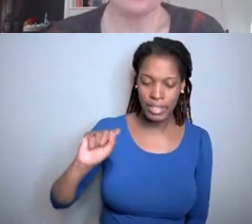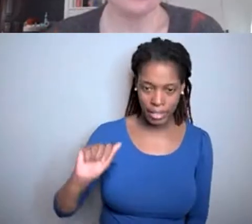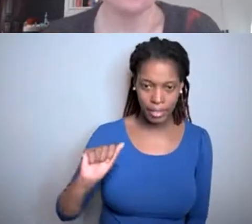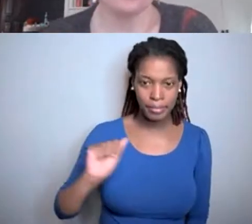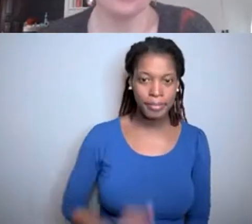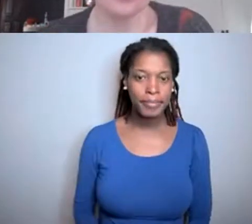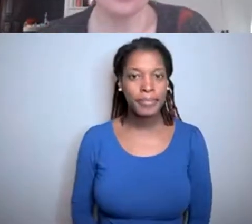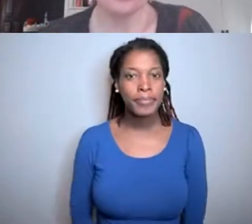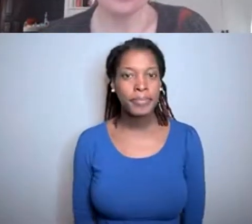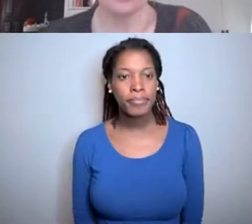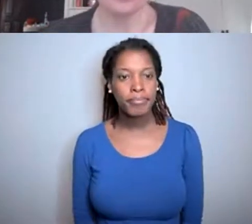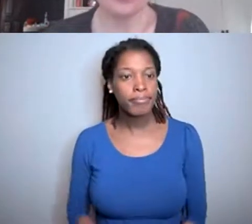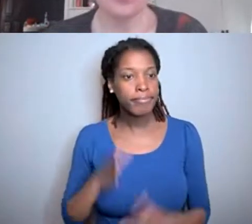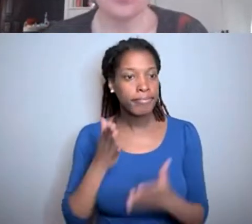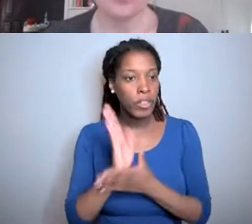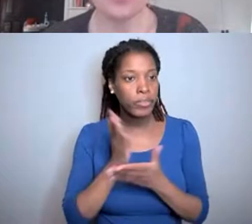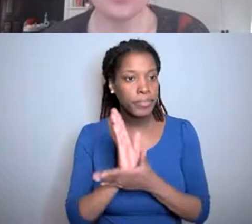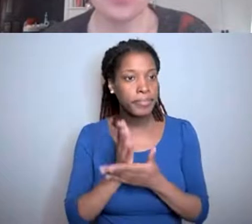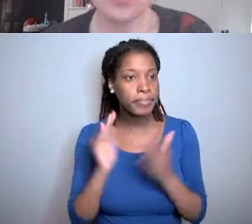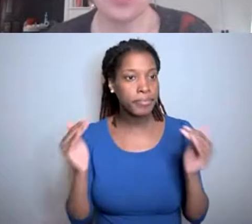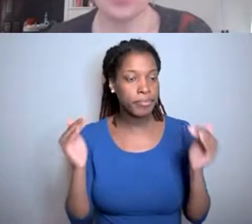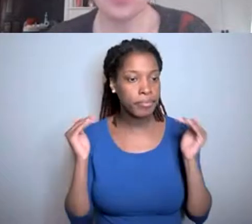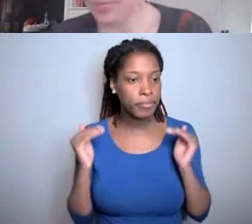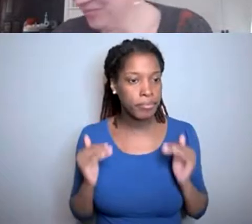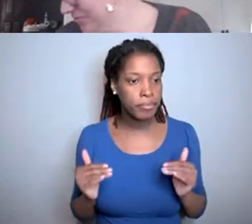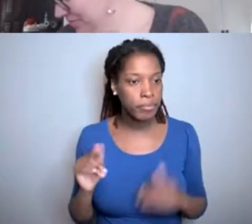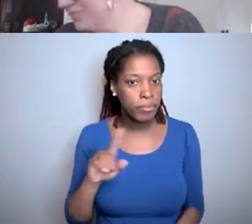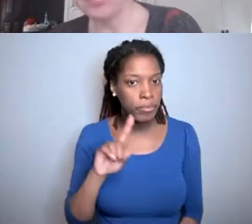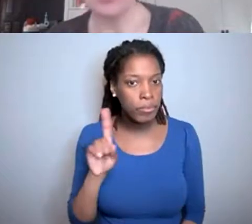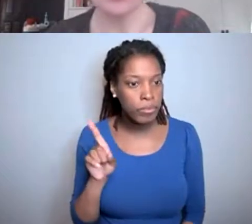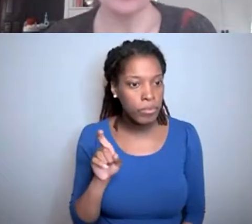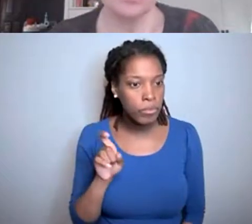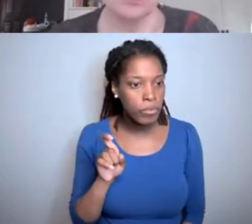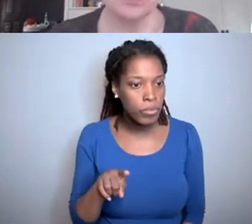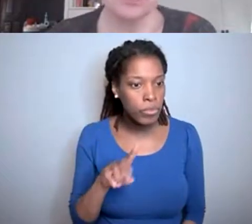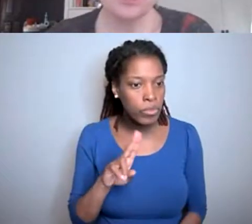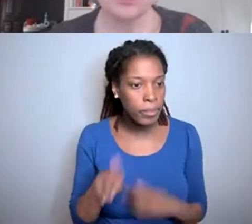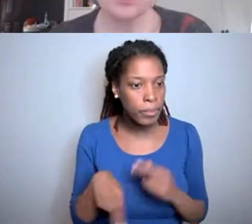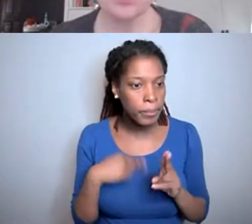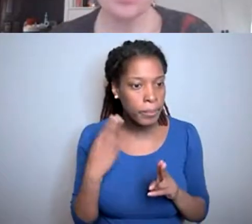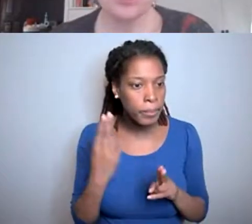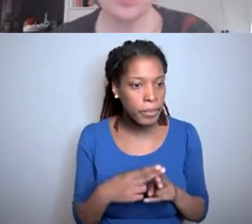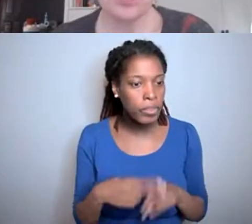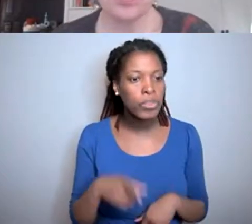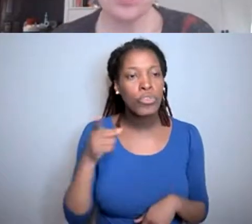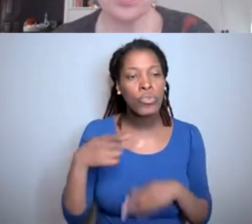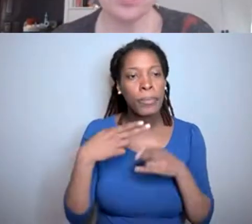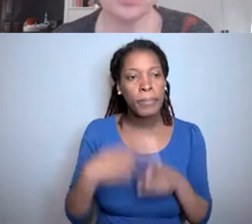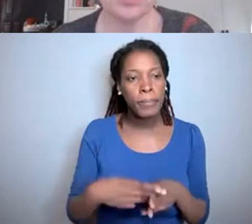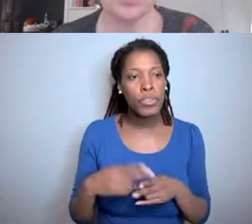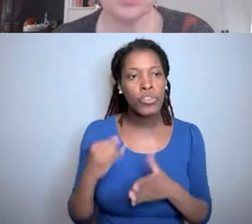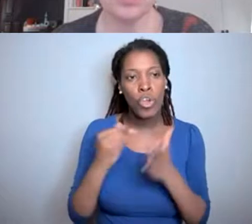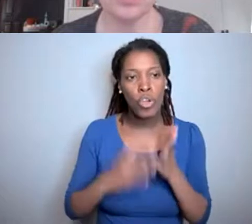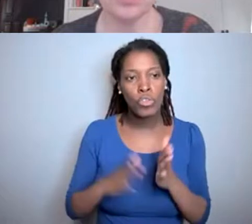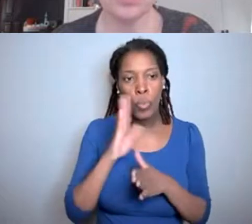all right next um question about say you mentioned artists will be selected on their ability